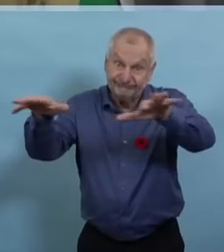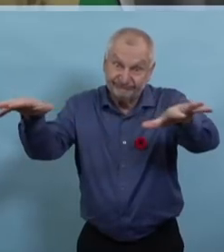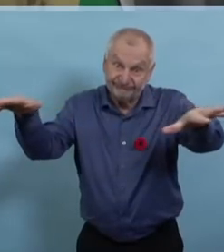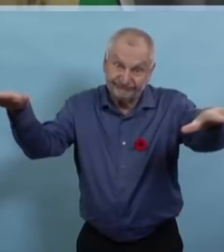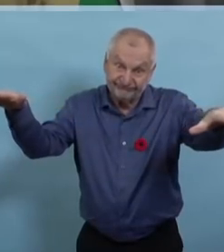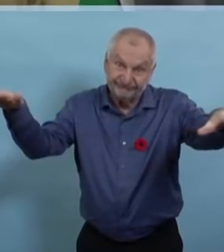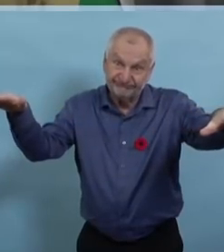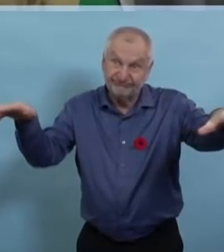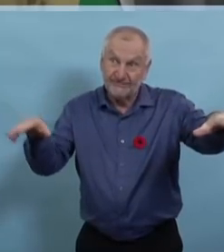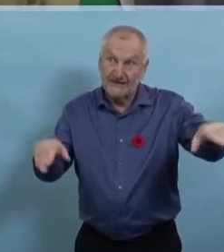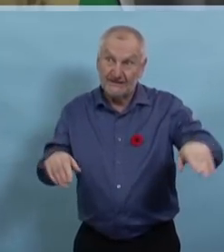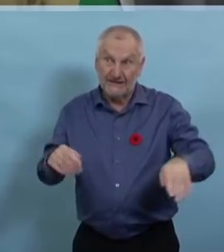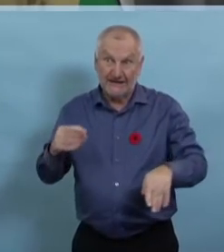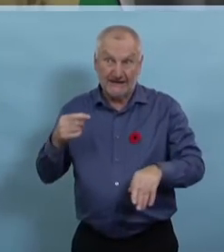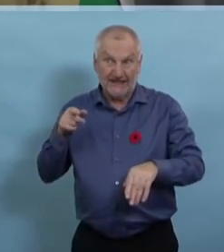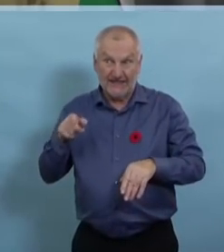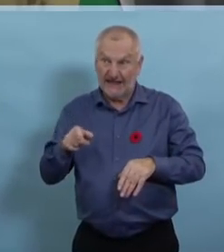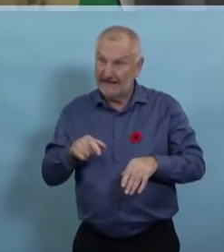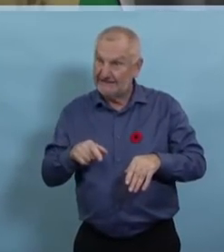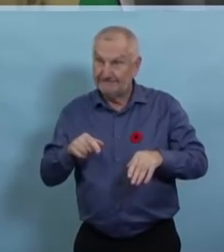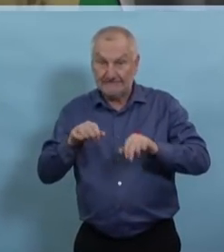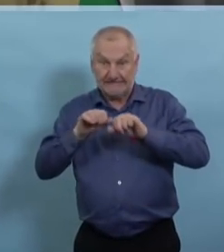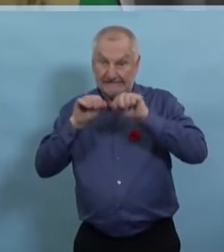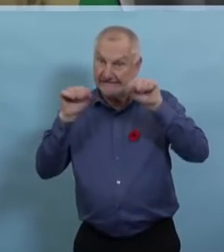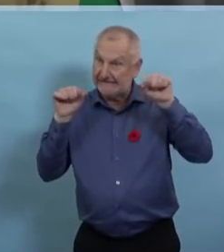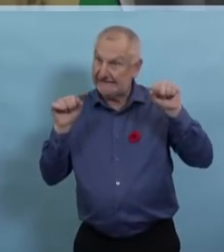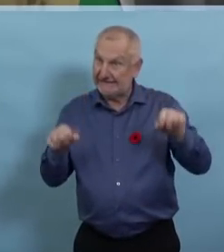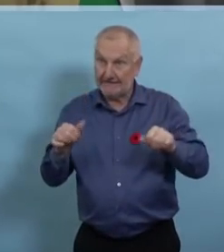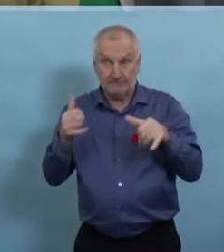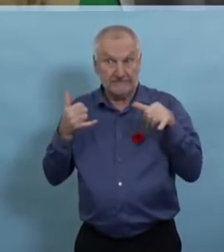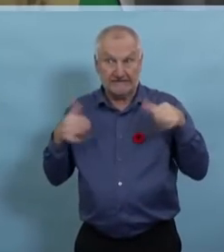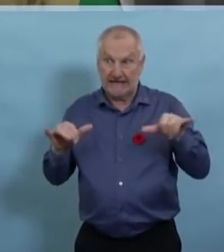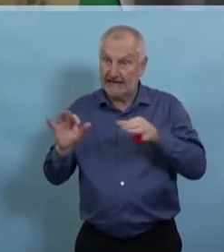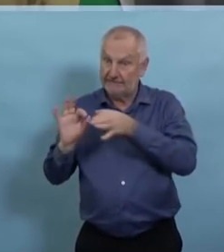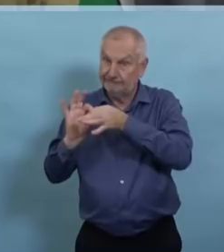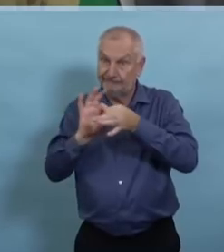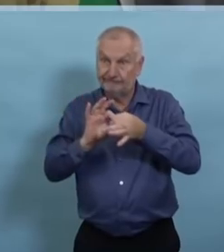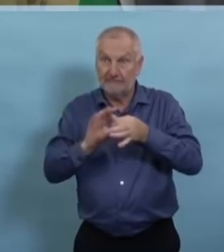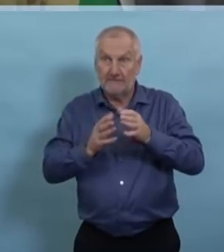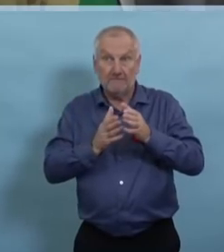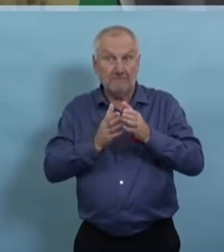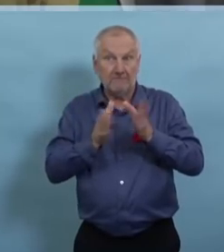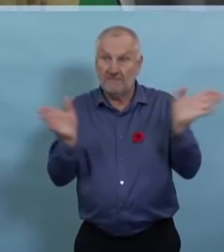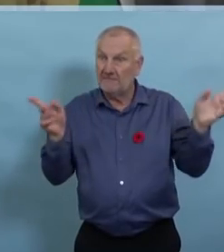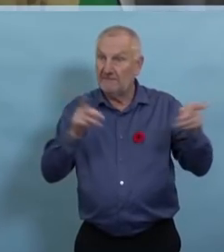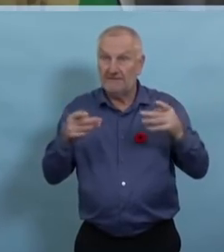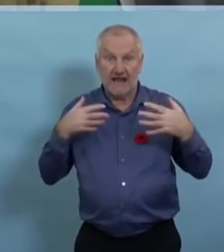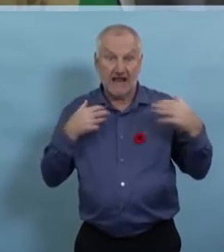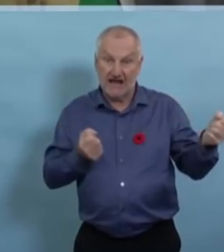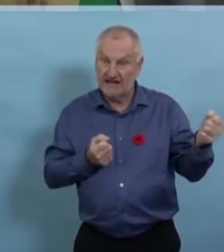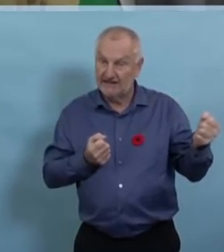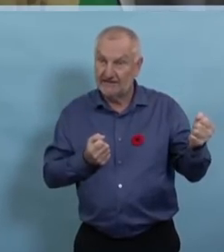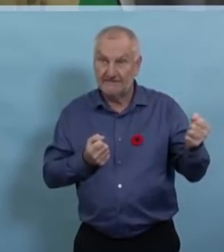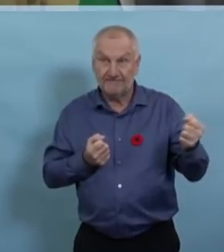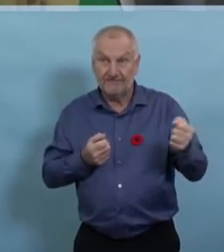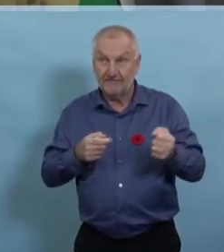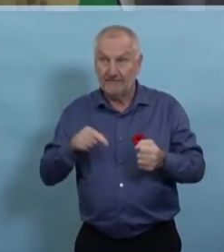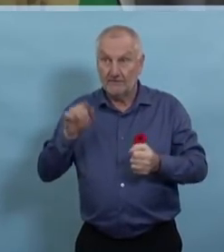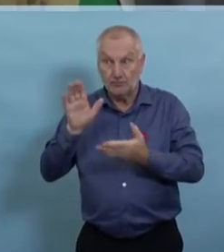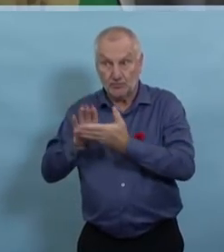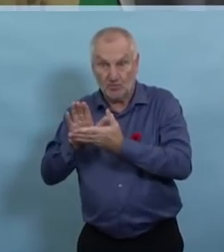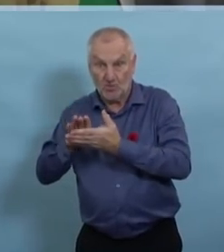that right now, our indications from public health is that the rate of transmission in schools is low. So it's